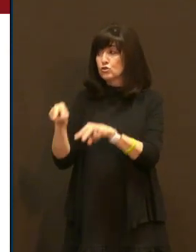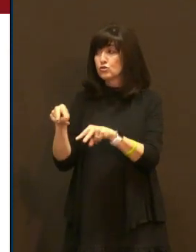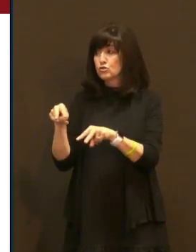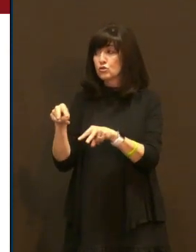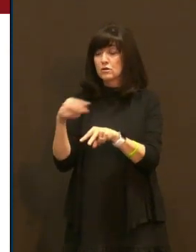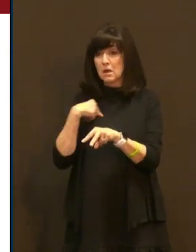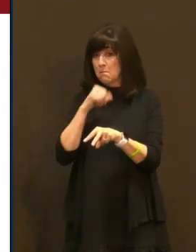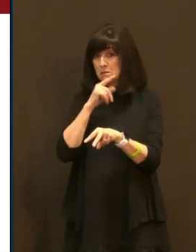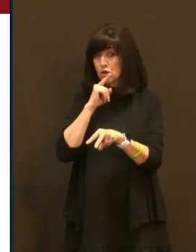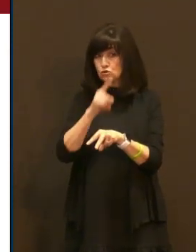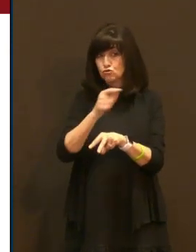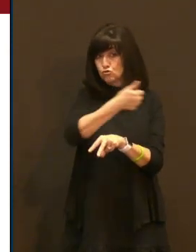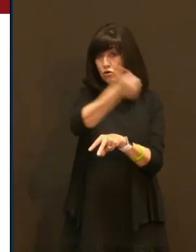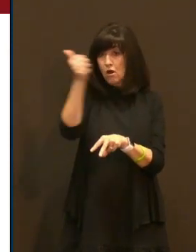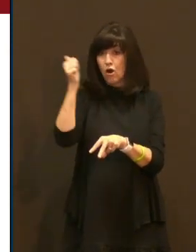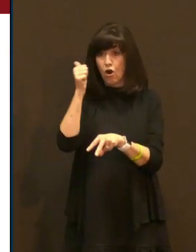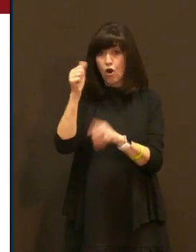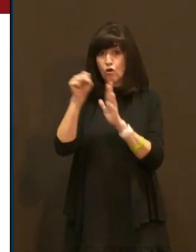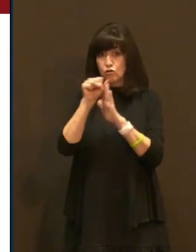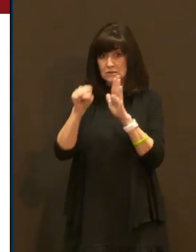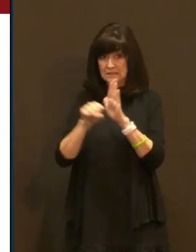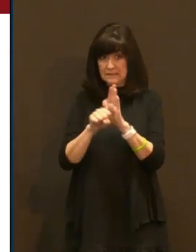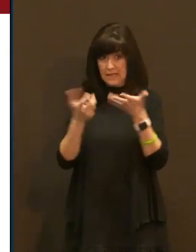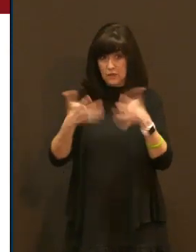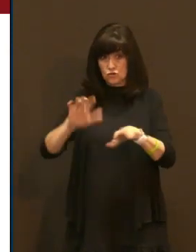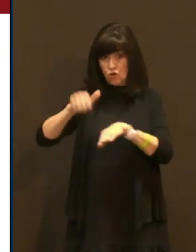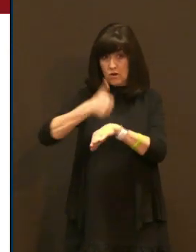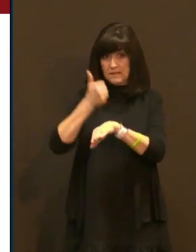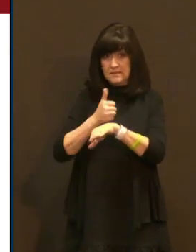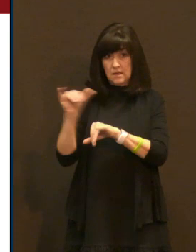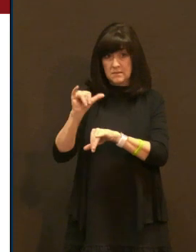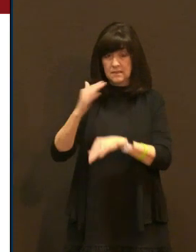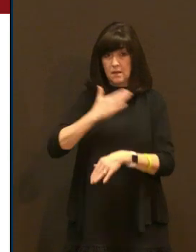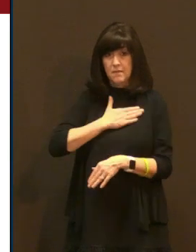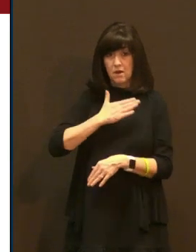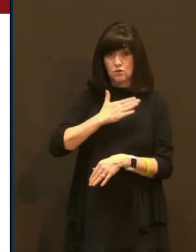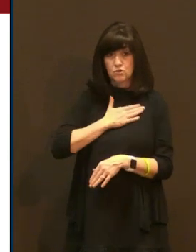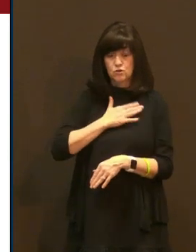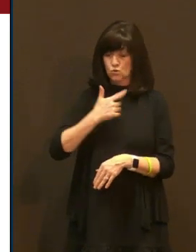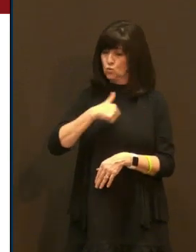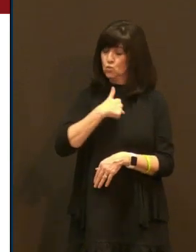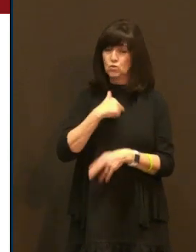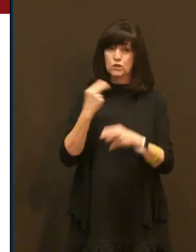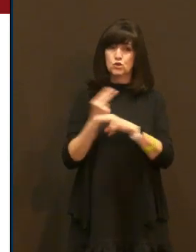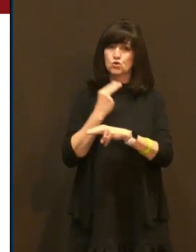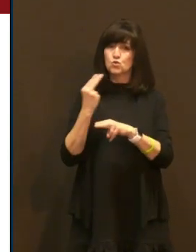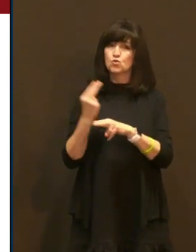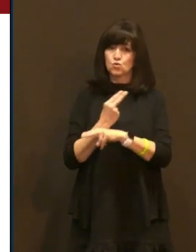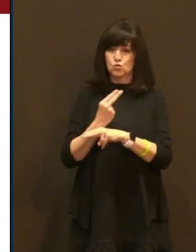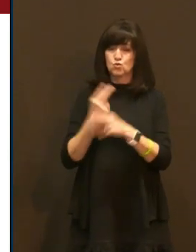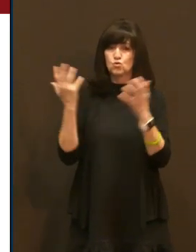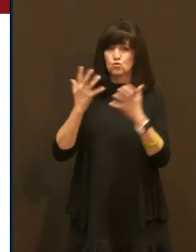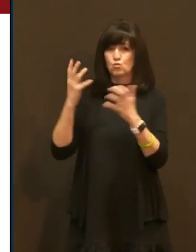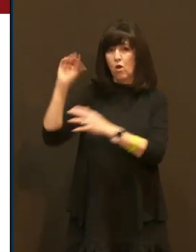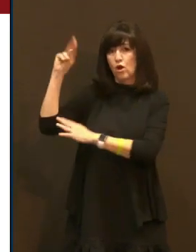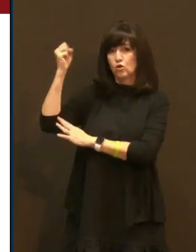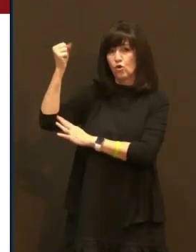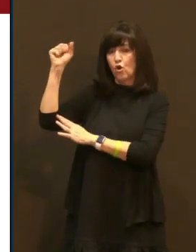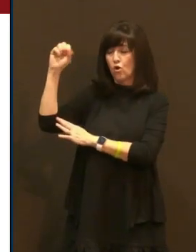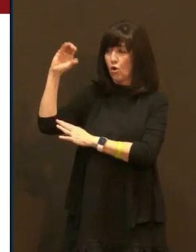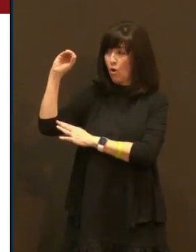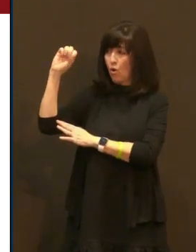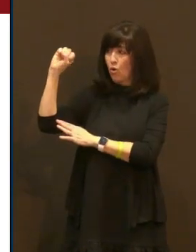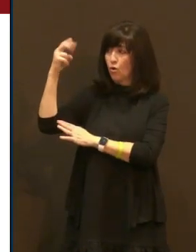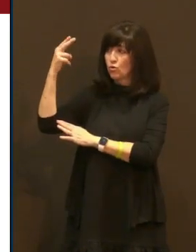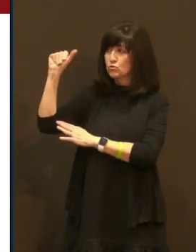any other states have done this yet, but we're using the best available science from CDC and OSHA